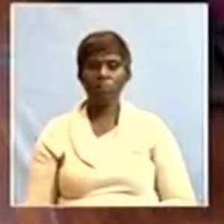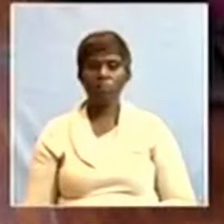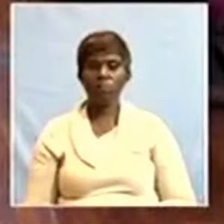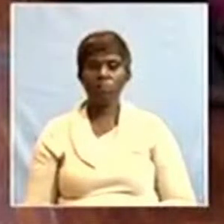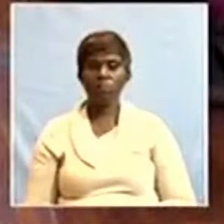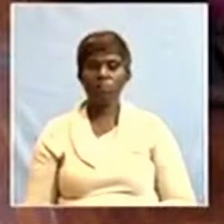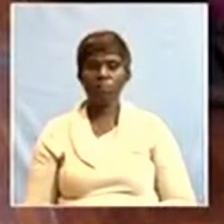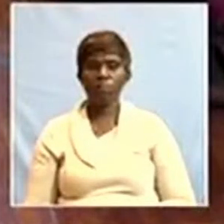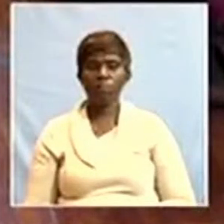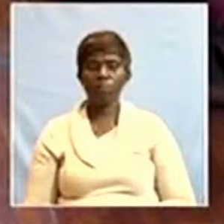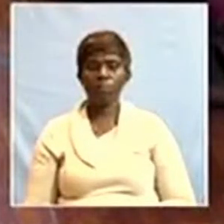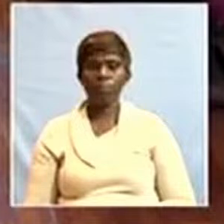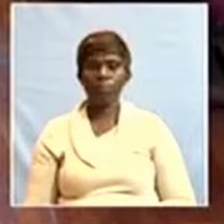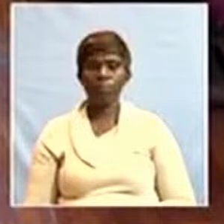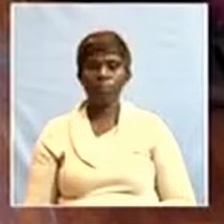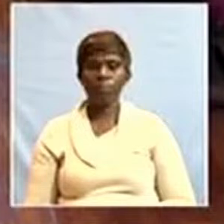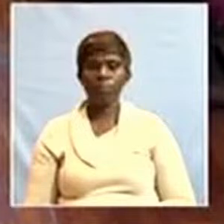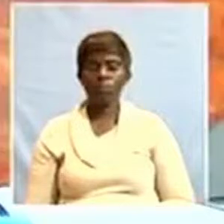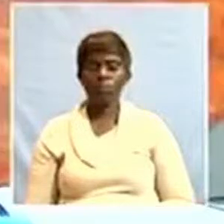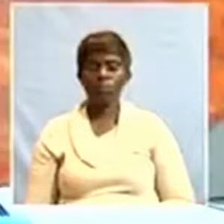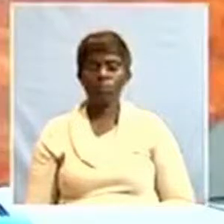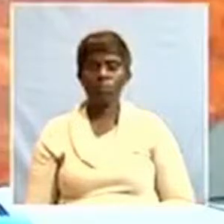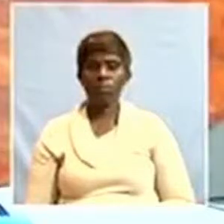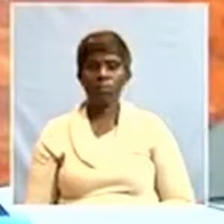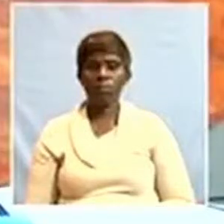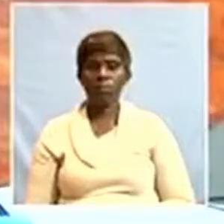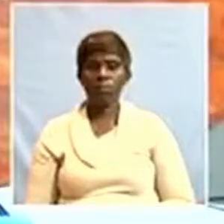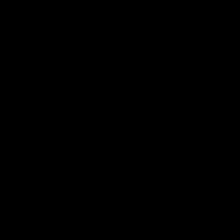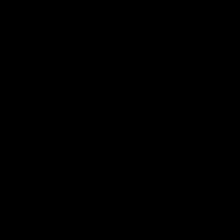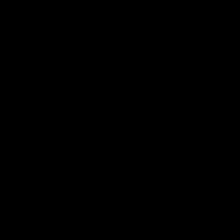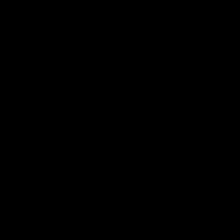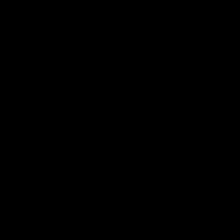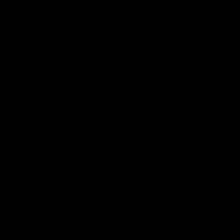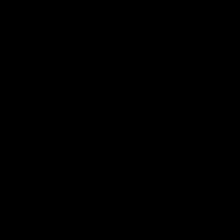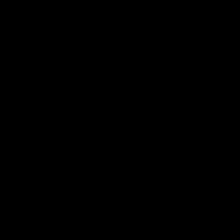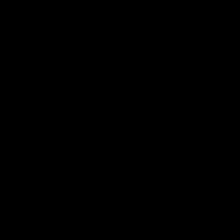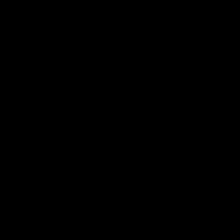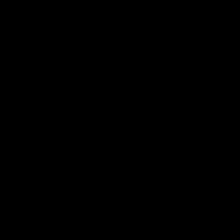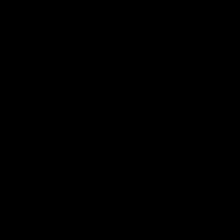So progress, honorable members, will make a recommendation on the issue.